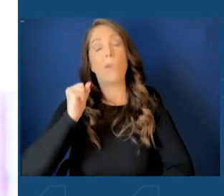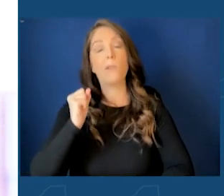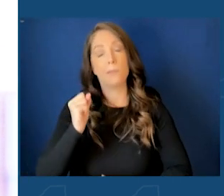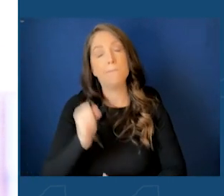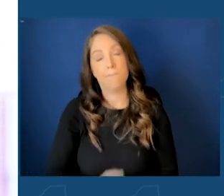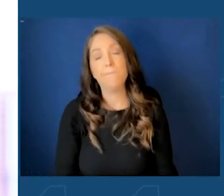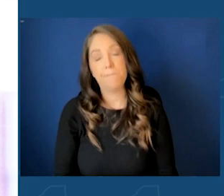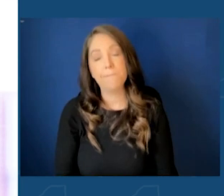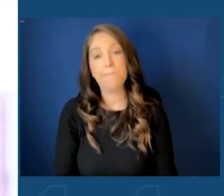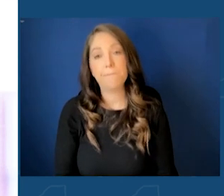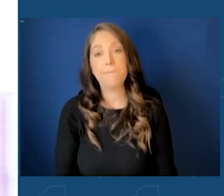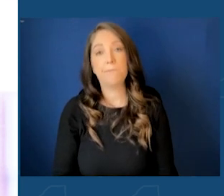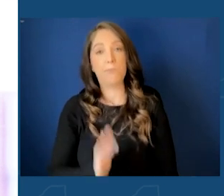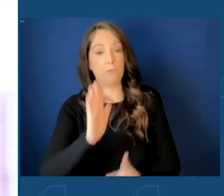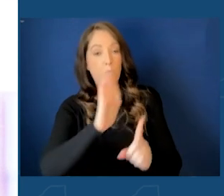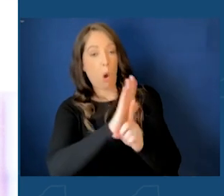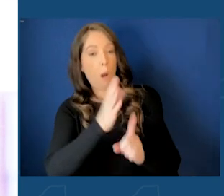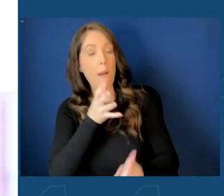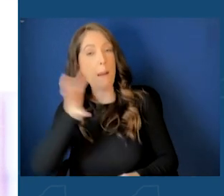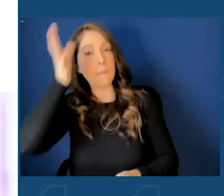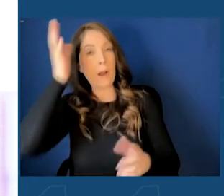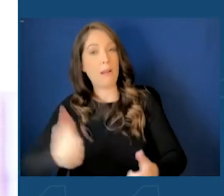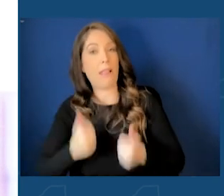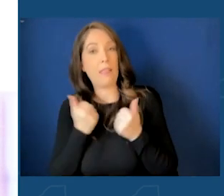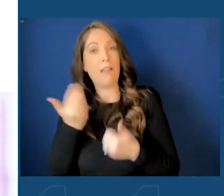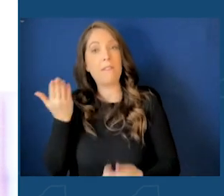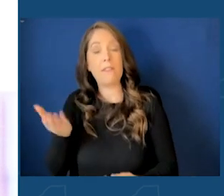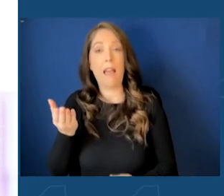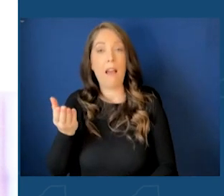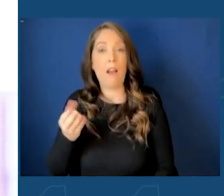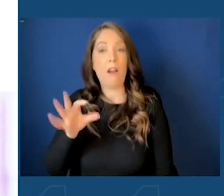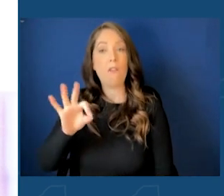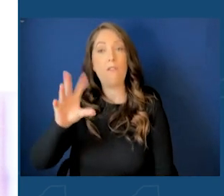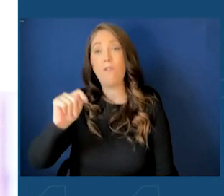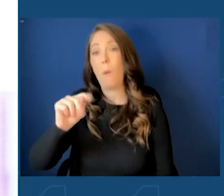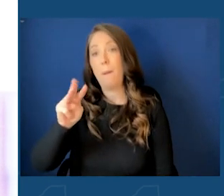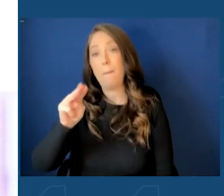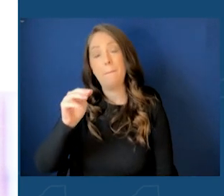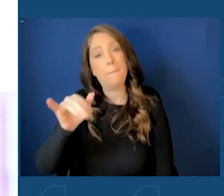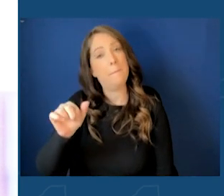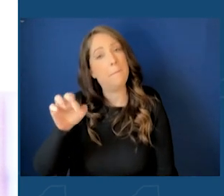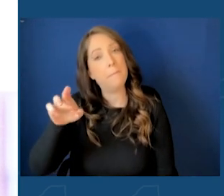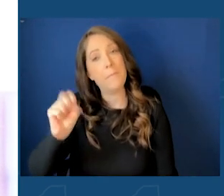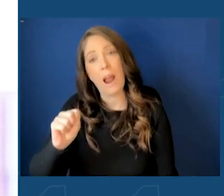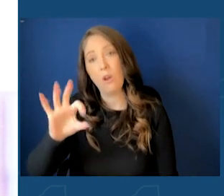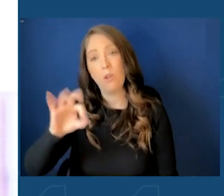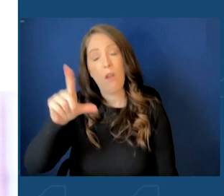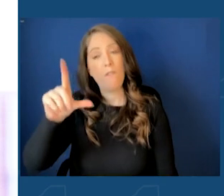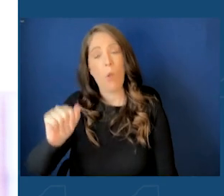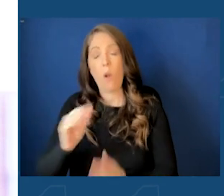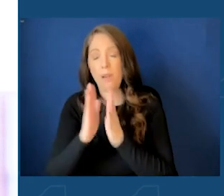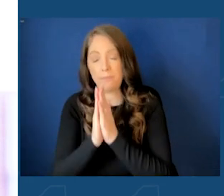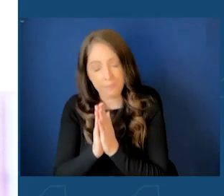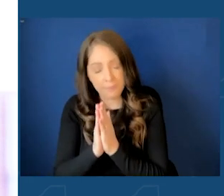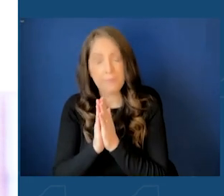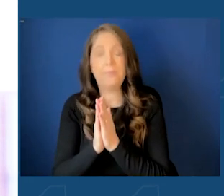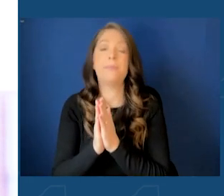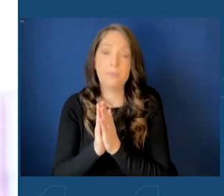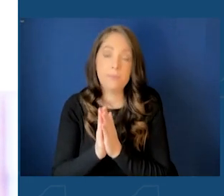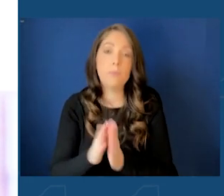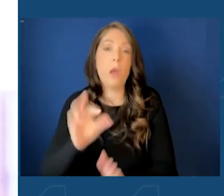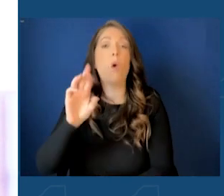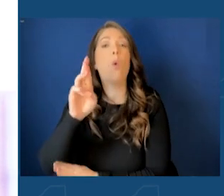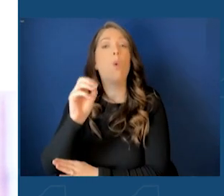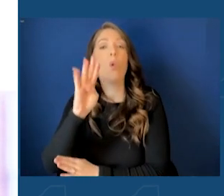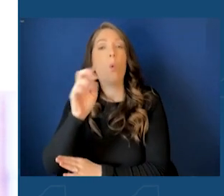And her parents are living down in Fort Myers right now. We send our prayers to all of our friends in Florida. But Robin, I can't wait to hear you talk about